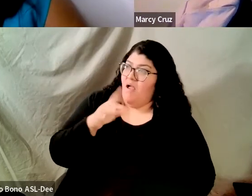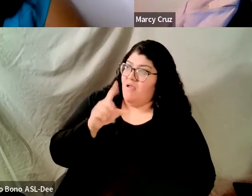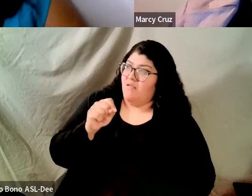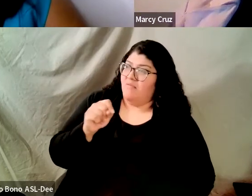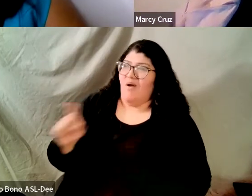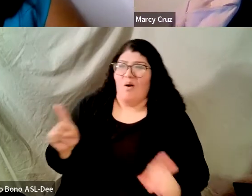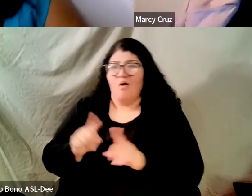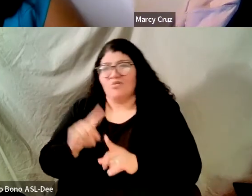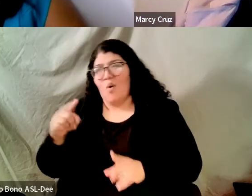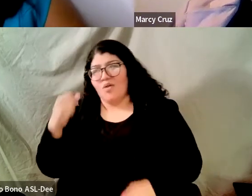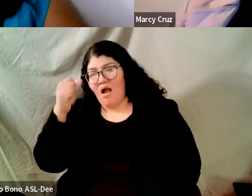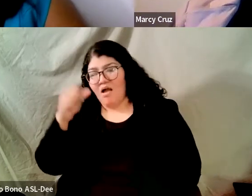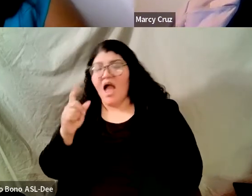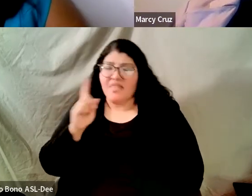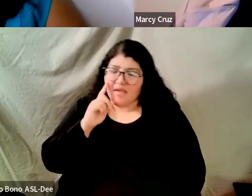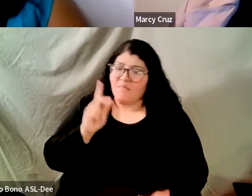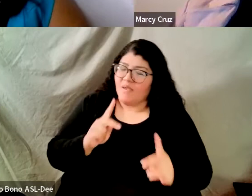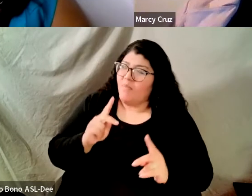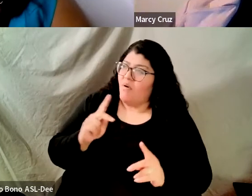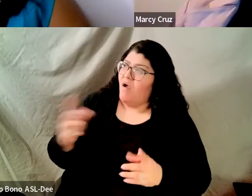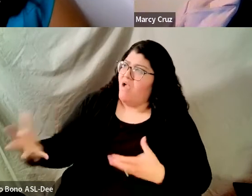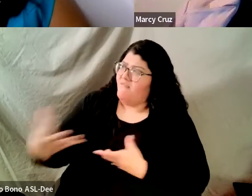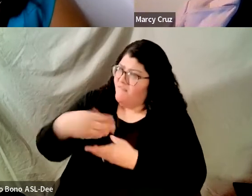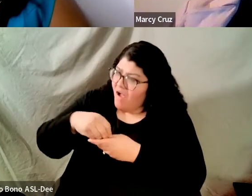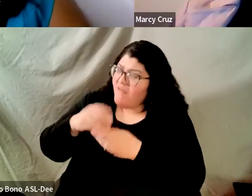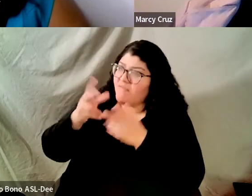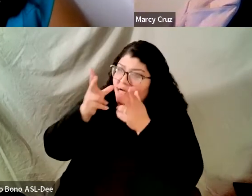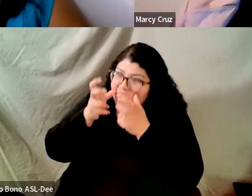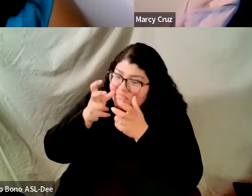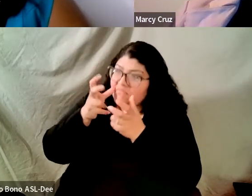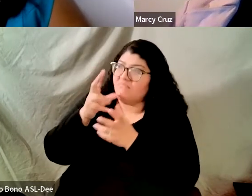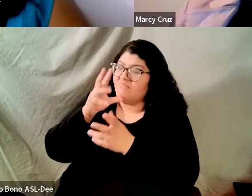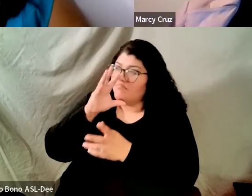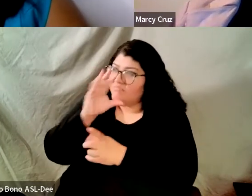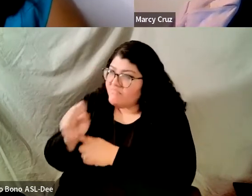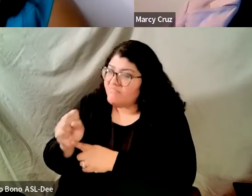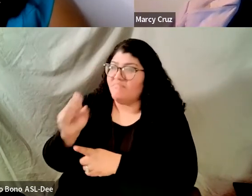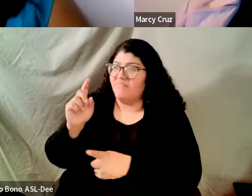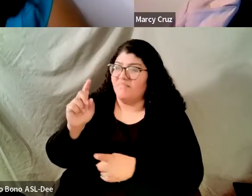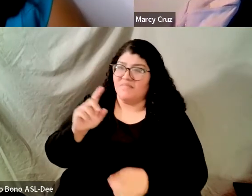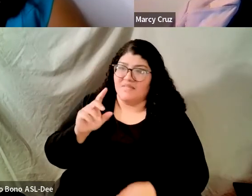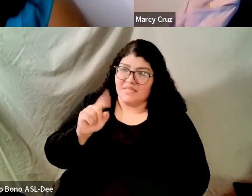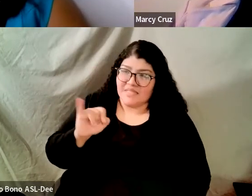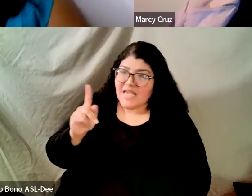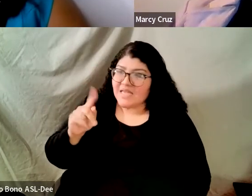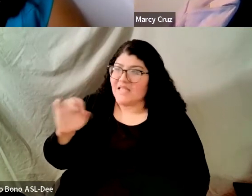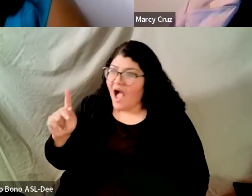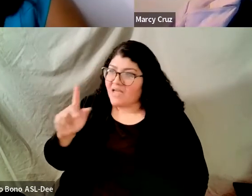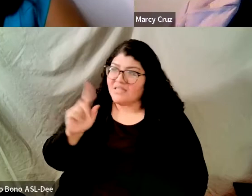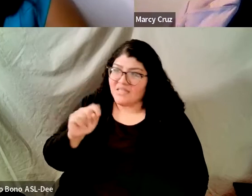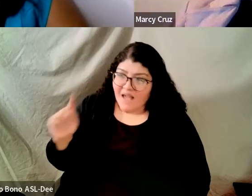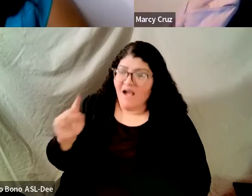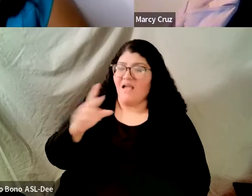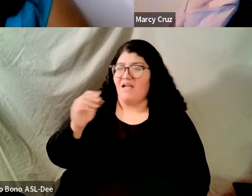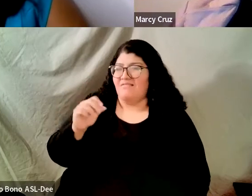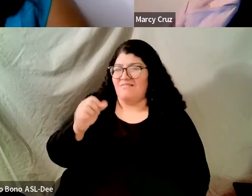engagement, especially on social media and TikTok. So definitely video, podcasts are popular, but I think audio